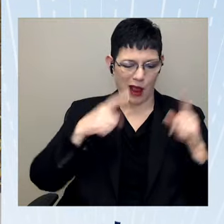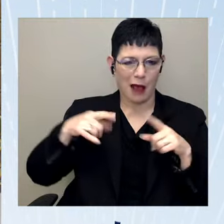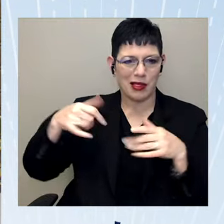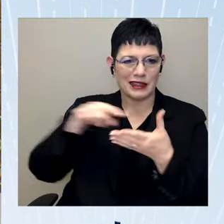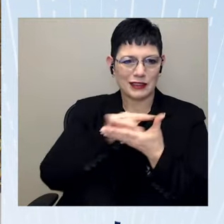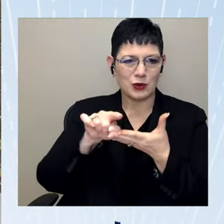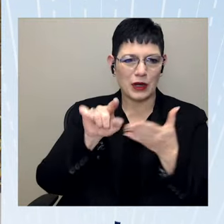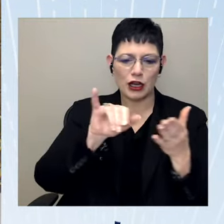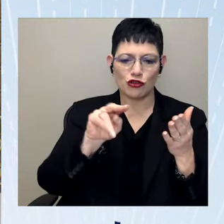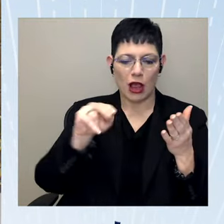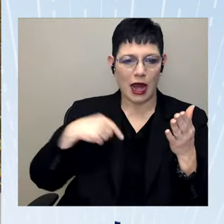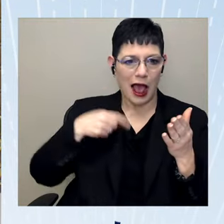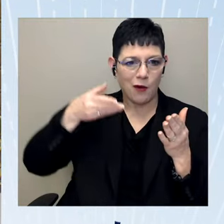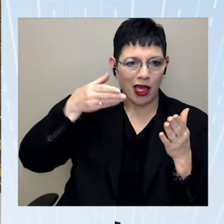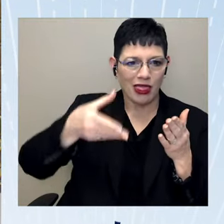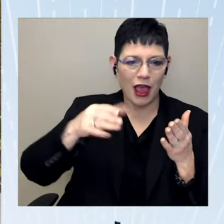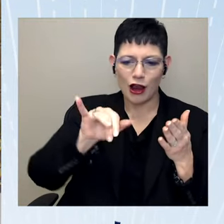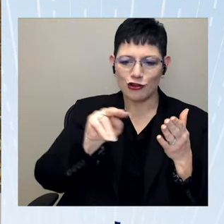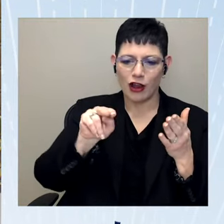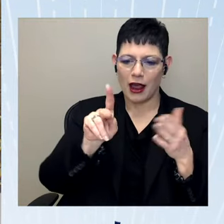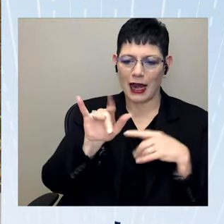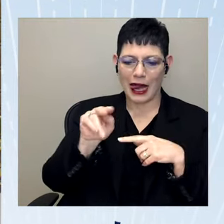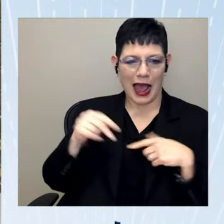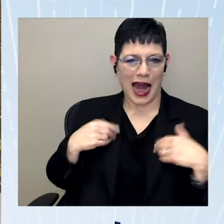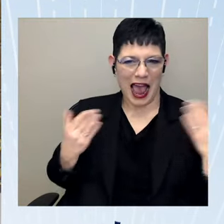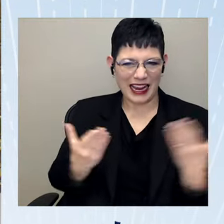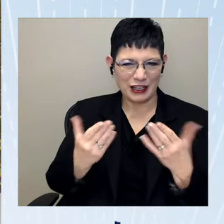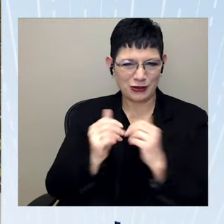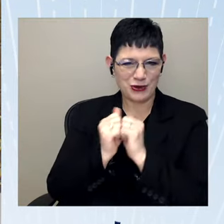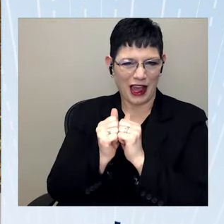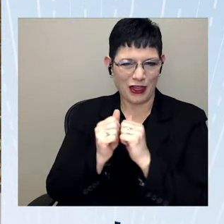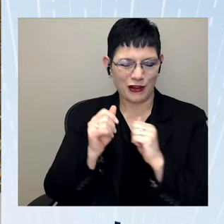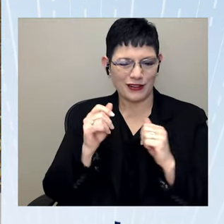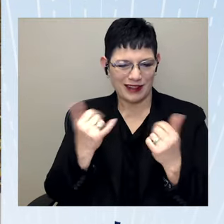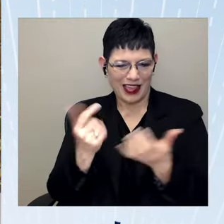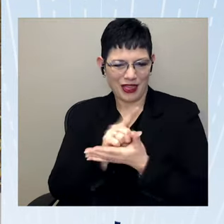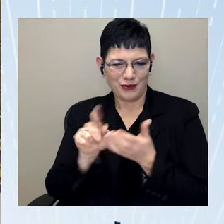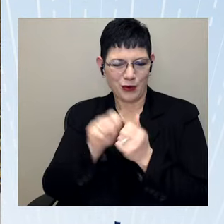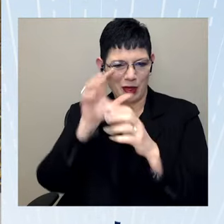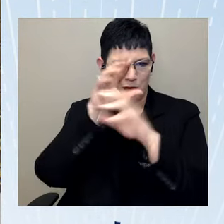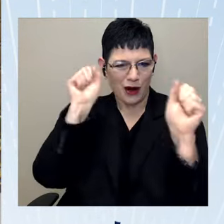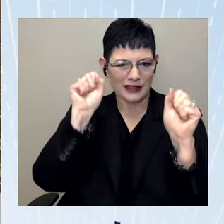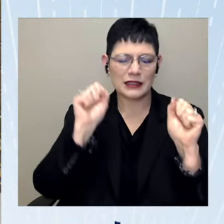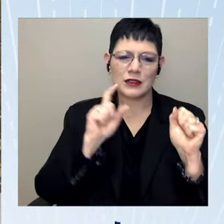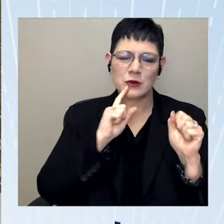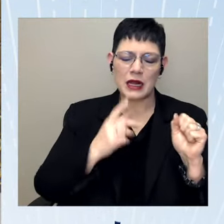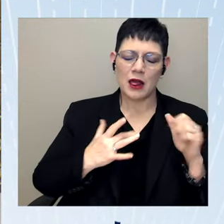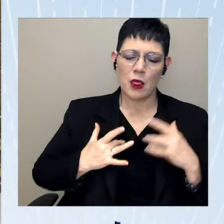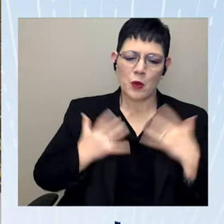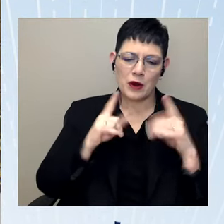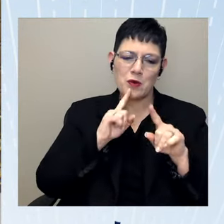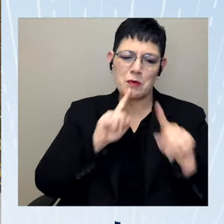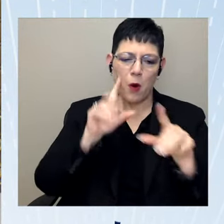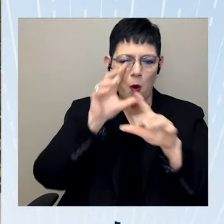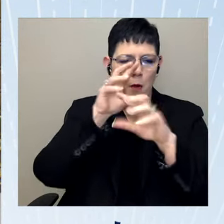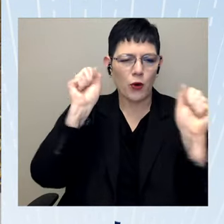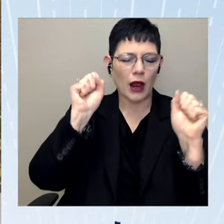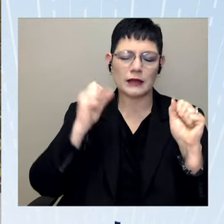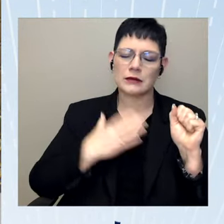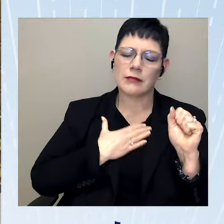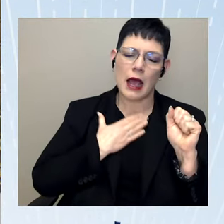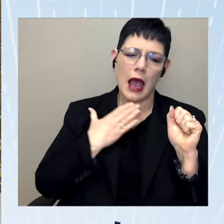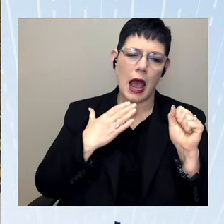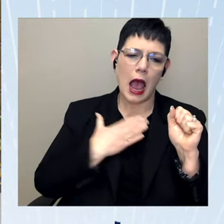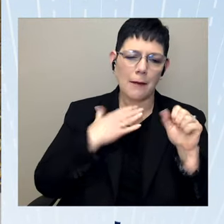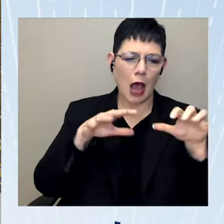there, Jen Klein and I were both there, and I know we're both happy to report that the President was thrilled to do the event,